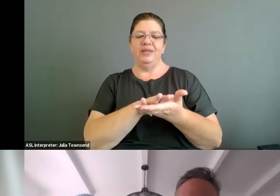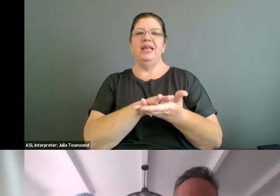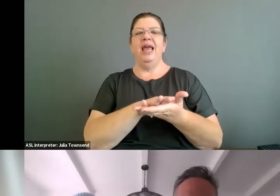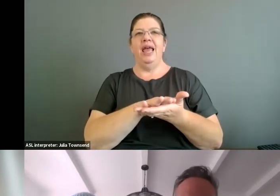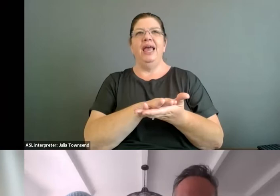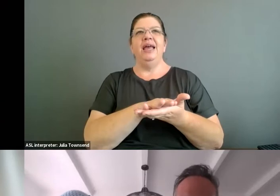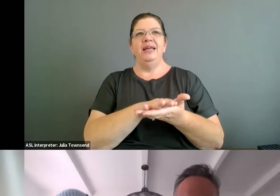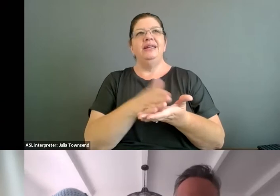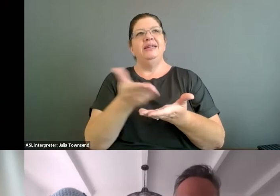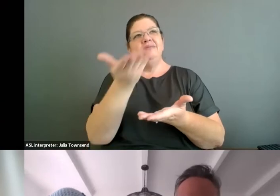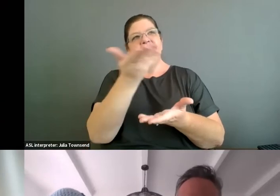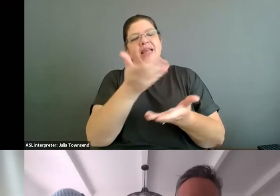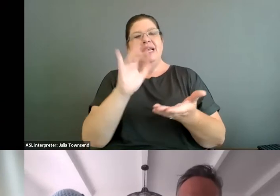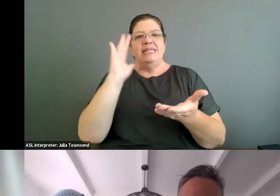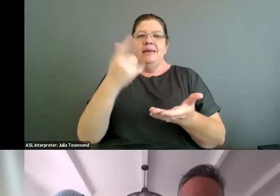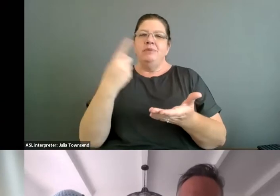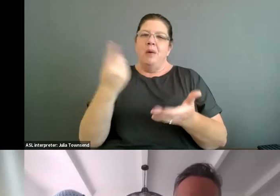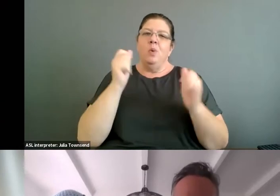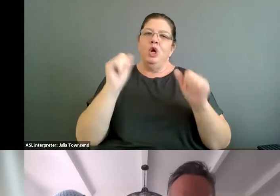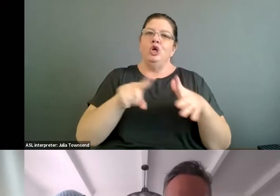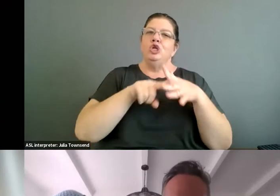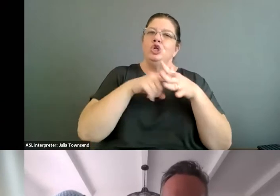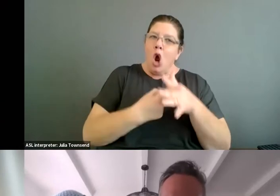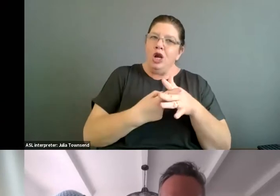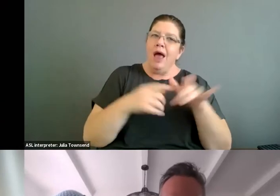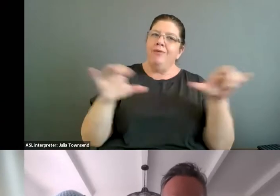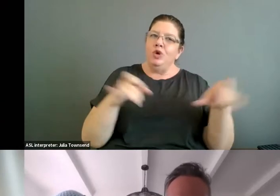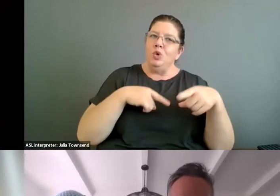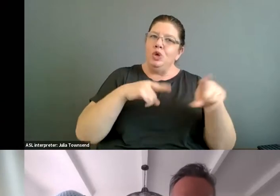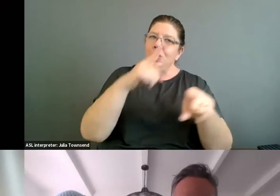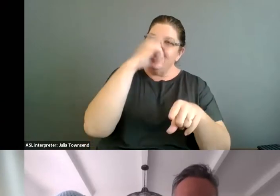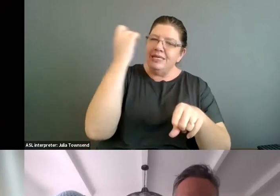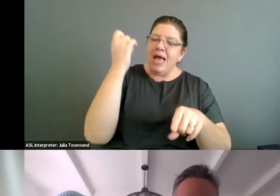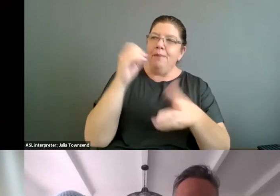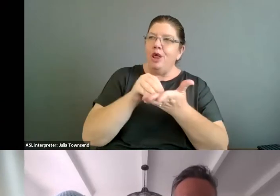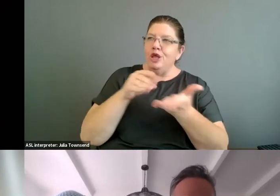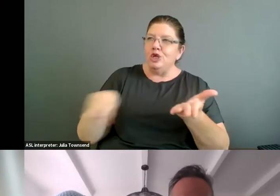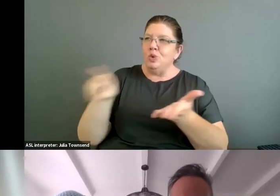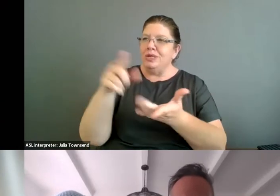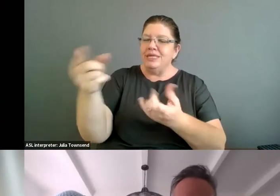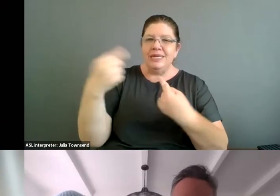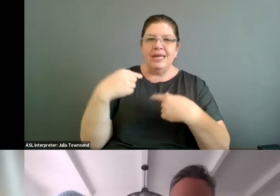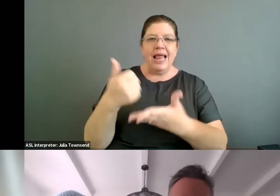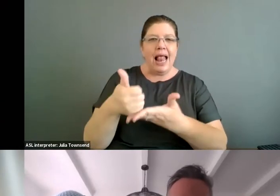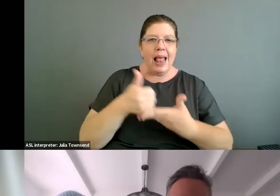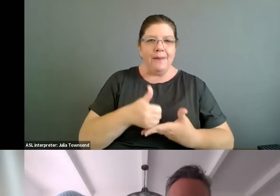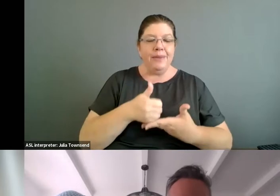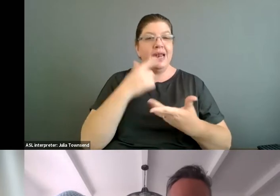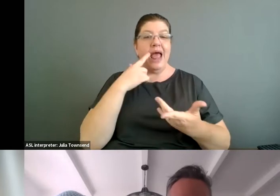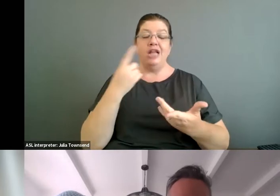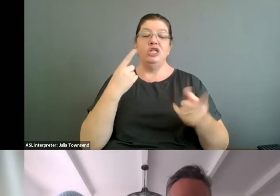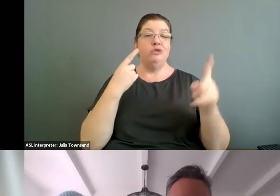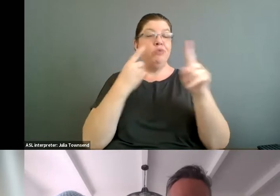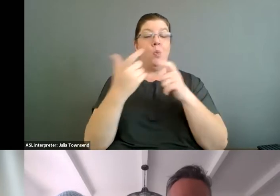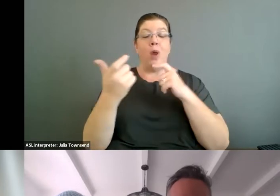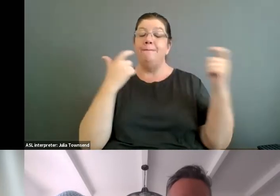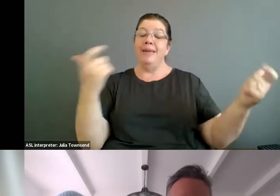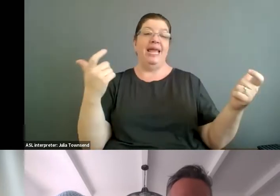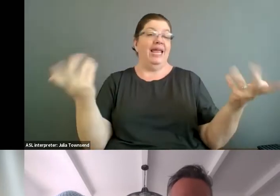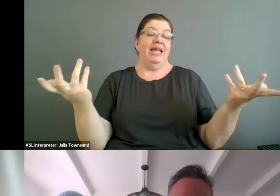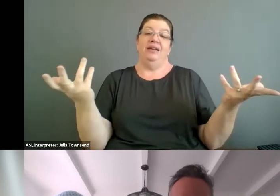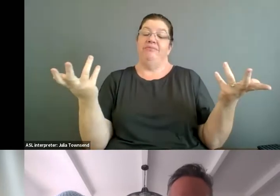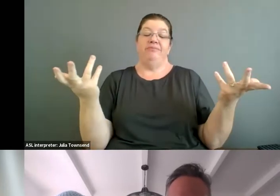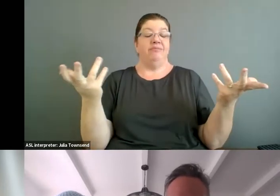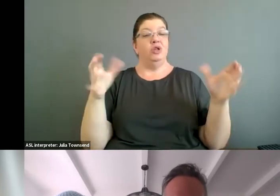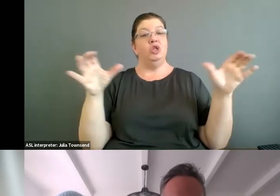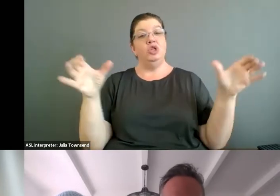and it seemed like something we could start on and work on during the summer and get student help with. And I just kind of went big with it, doing